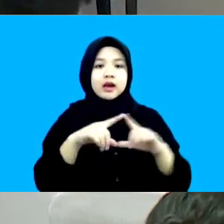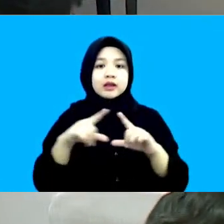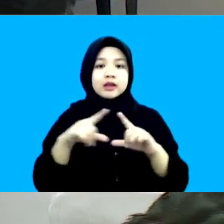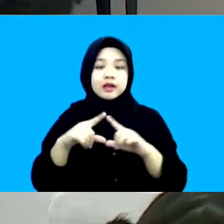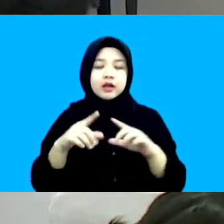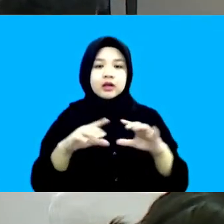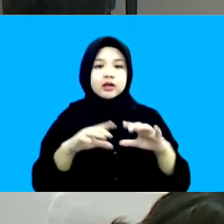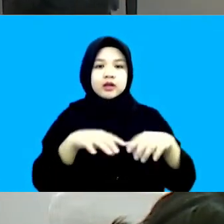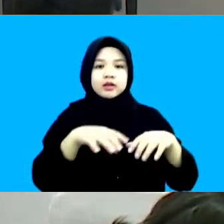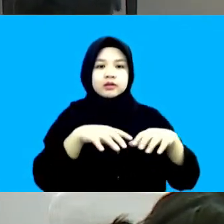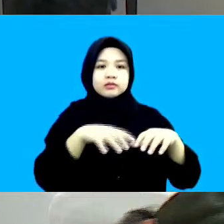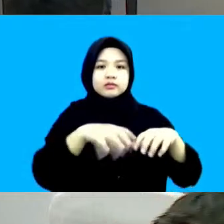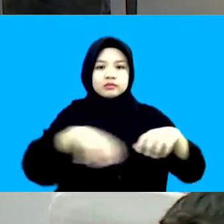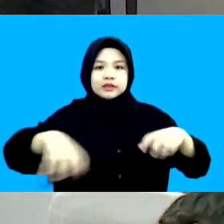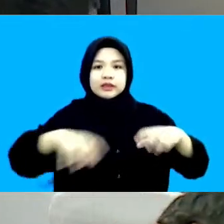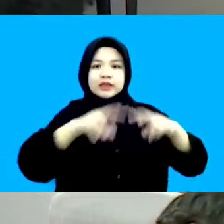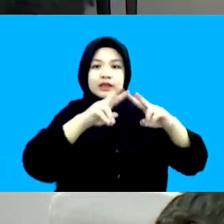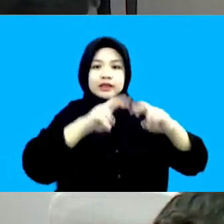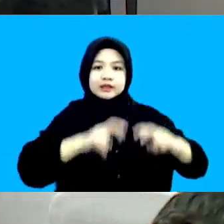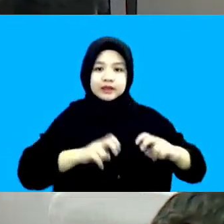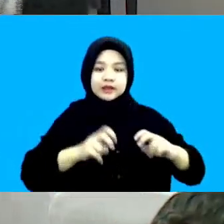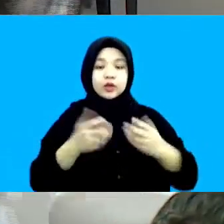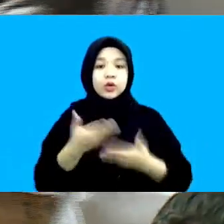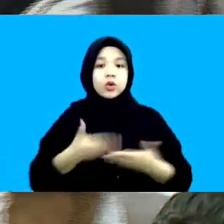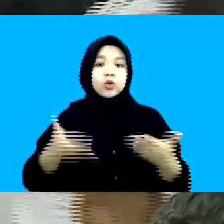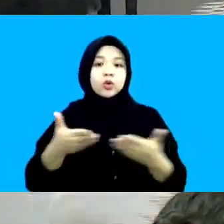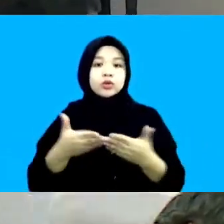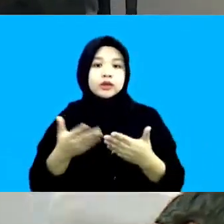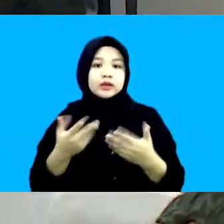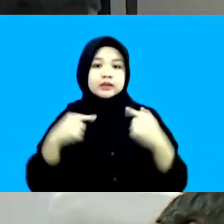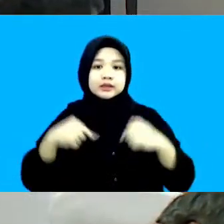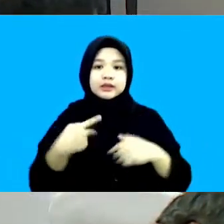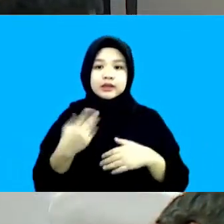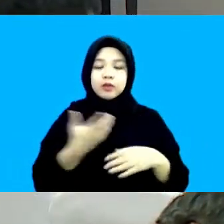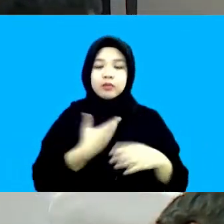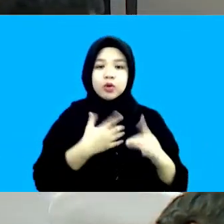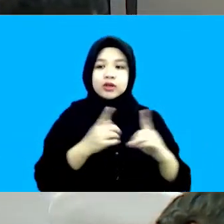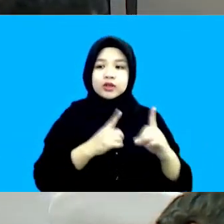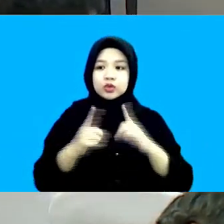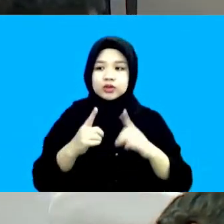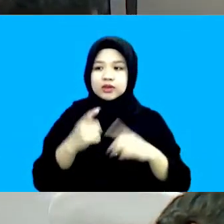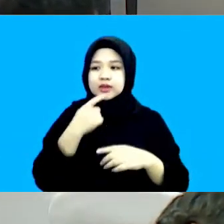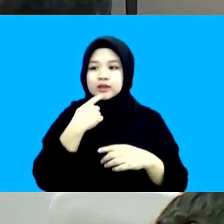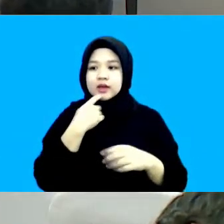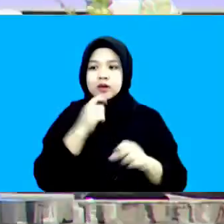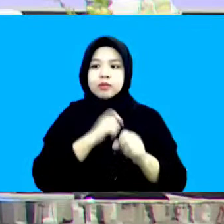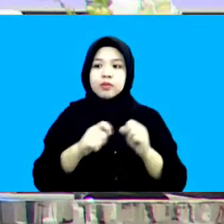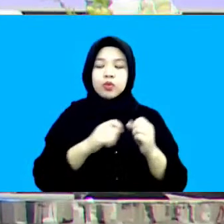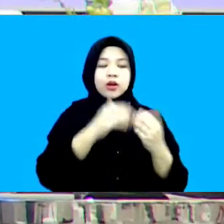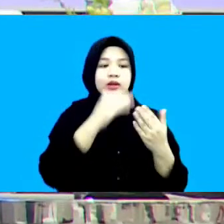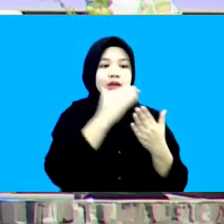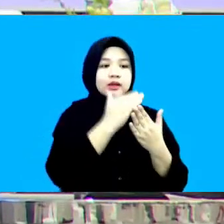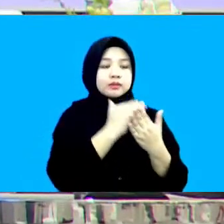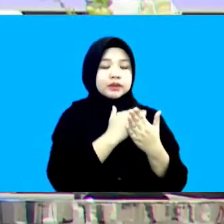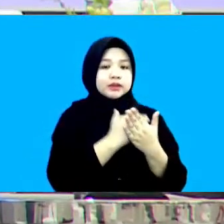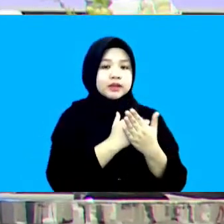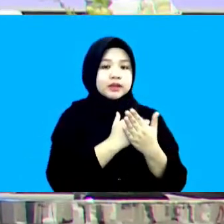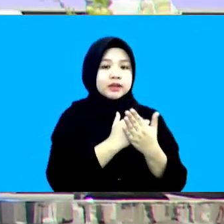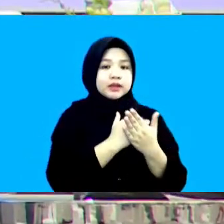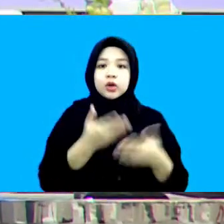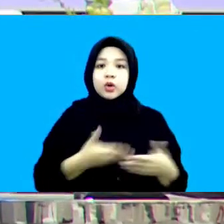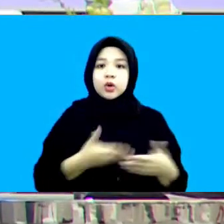here Professor Bambang Brojonegoro. Hello, Prof. Bambang, my former boss with Pak Dede as well